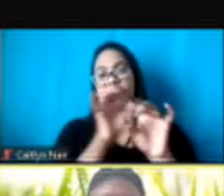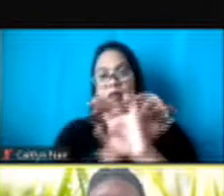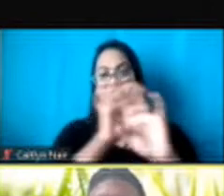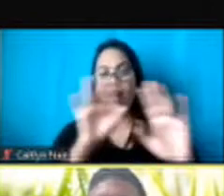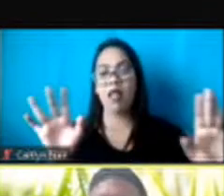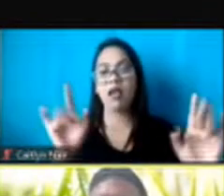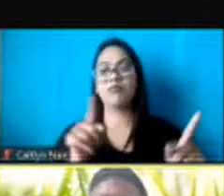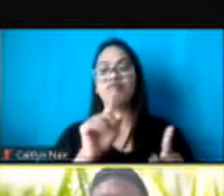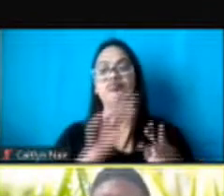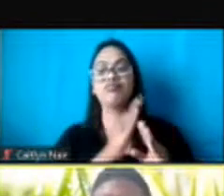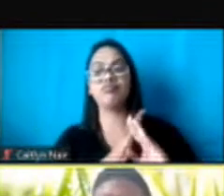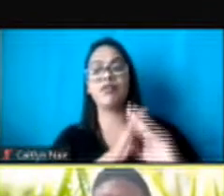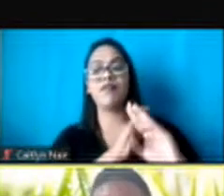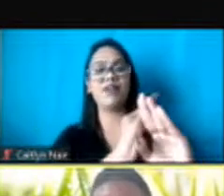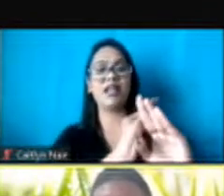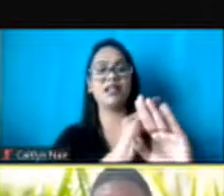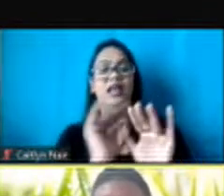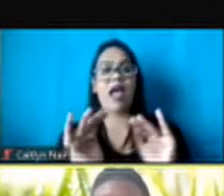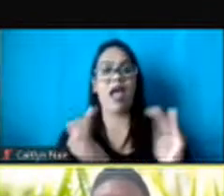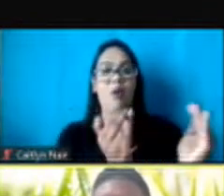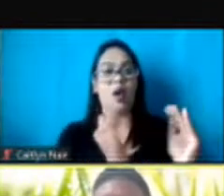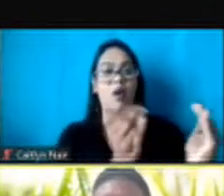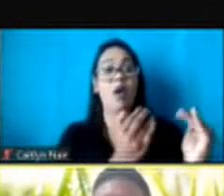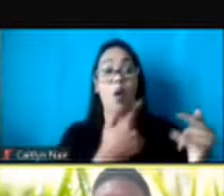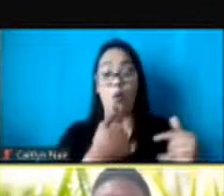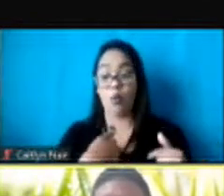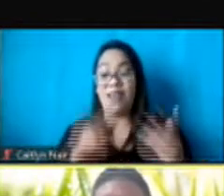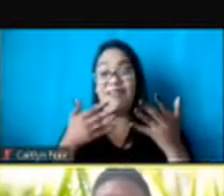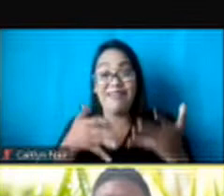prevent trauma. We're out there for you.